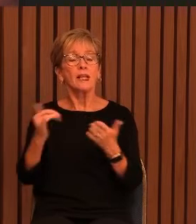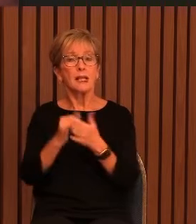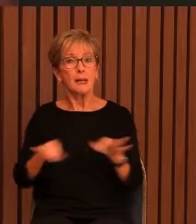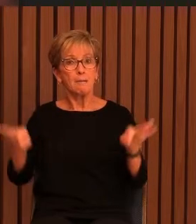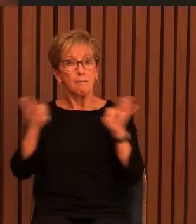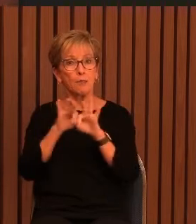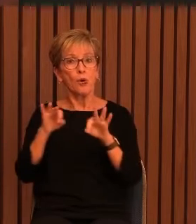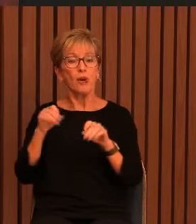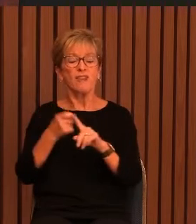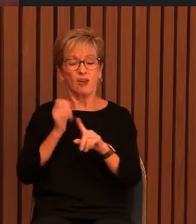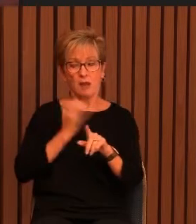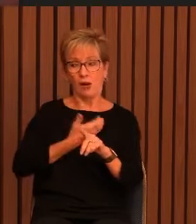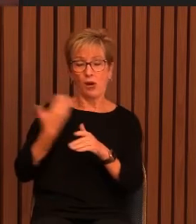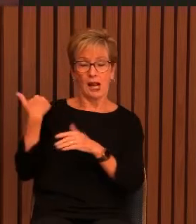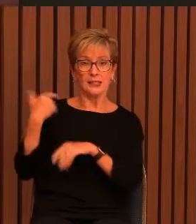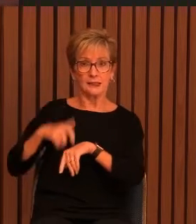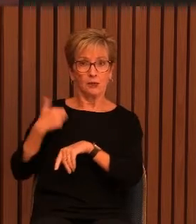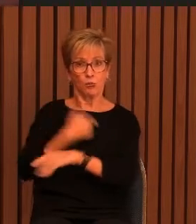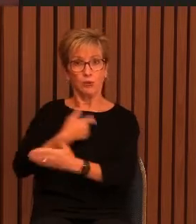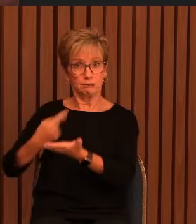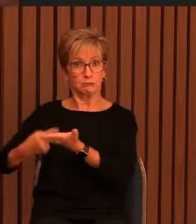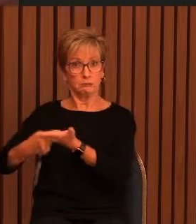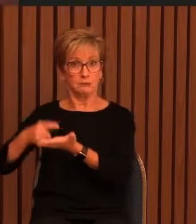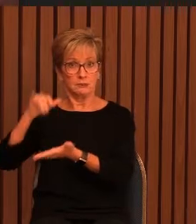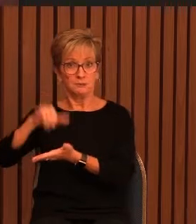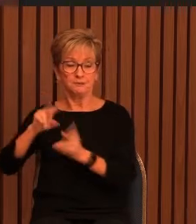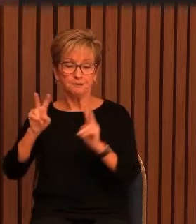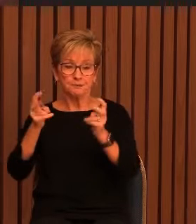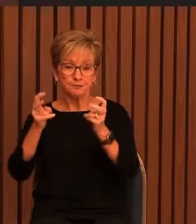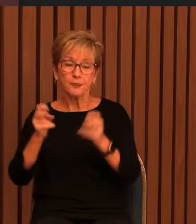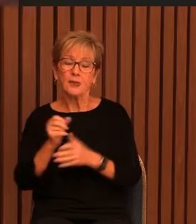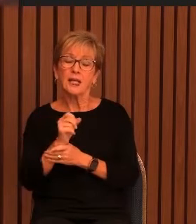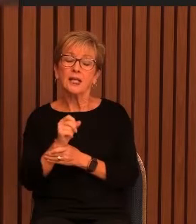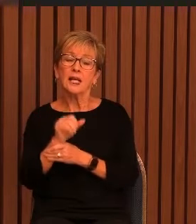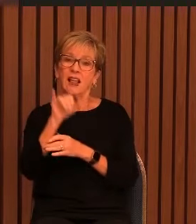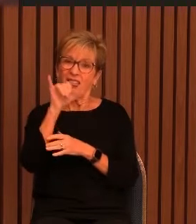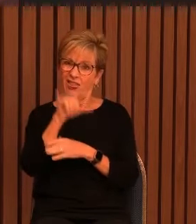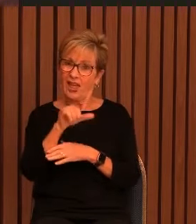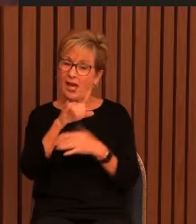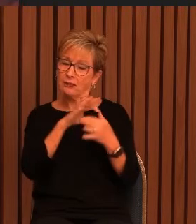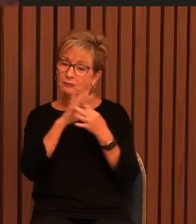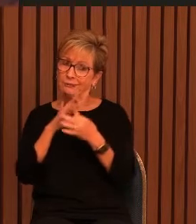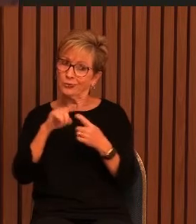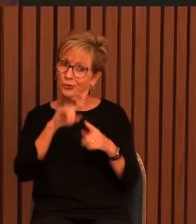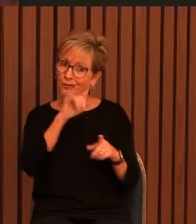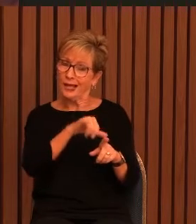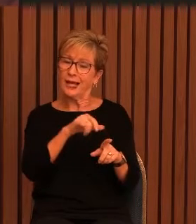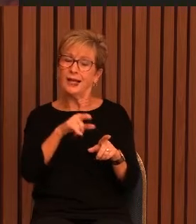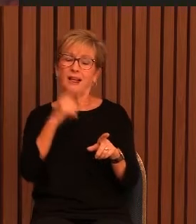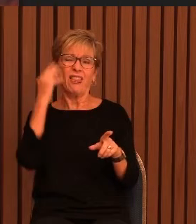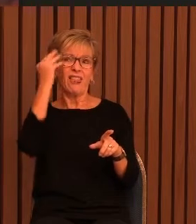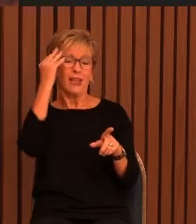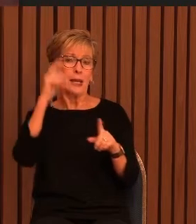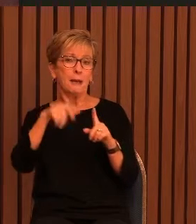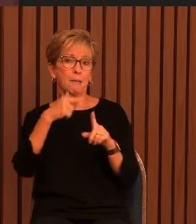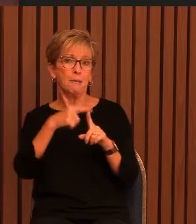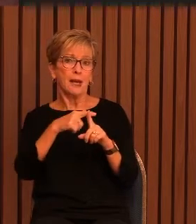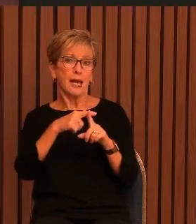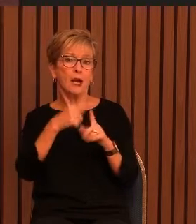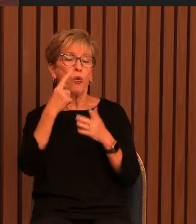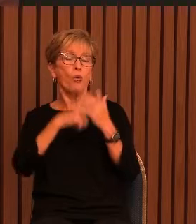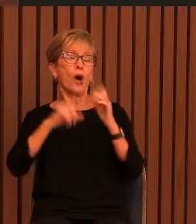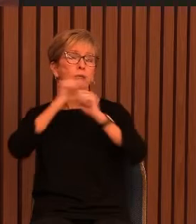from the last conversation that you all had, is in that regard, is thinking about the portrait